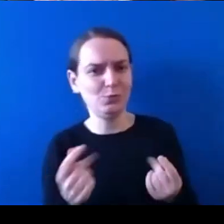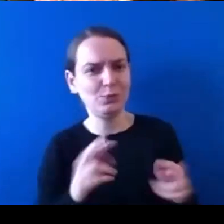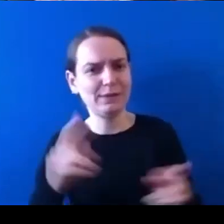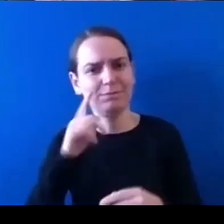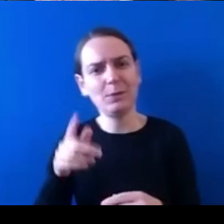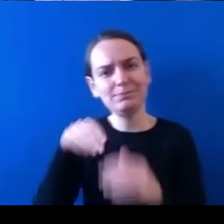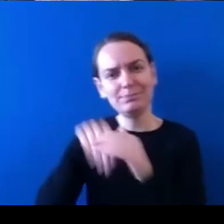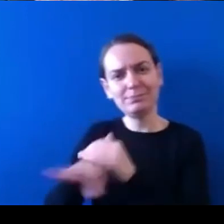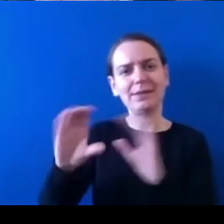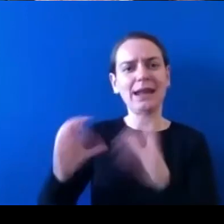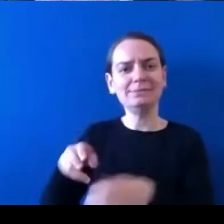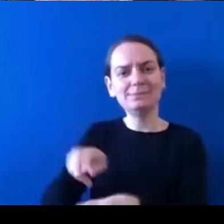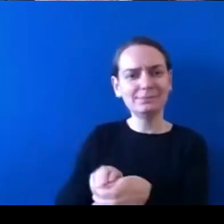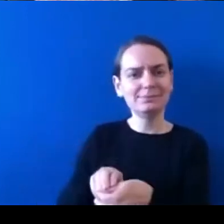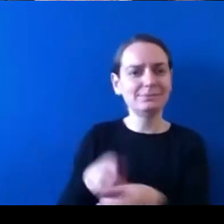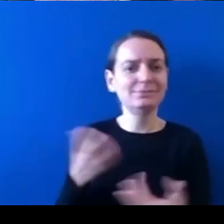Have patience.